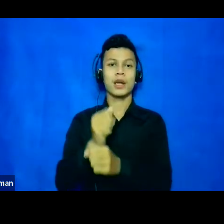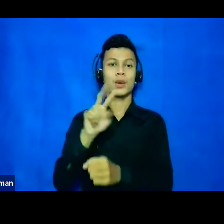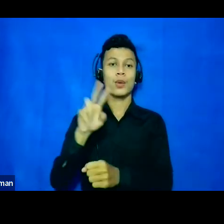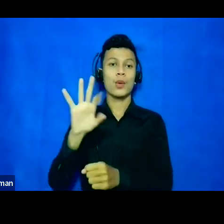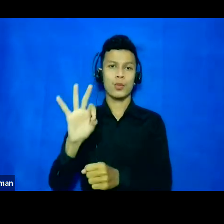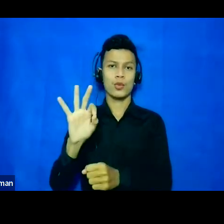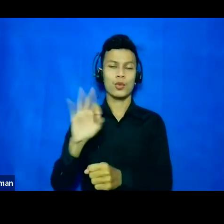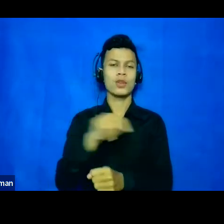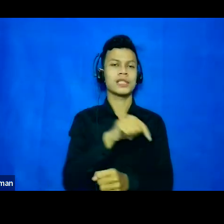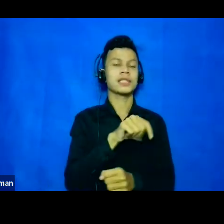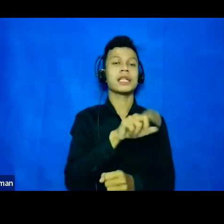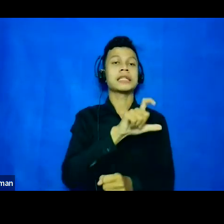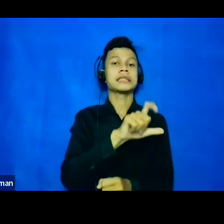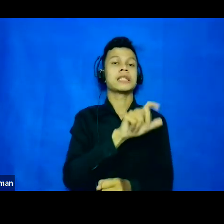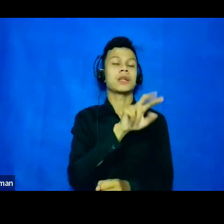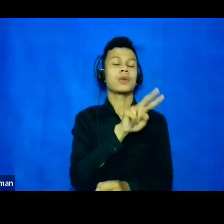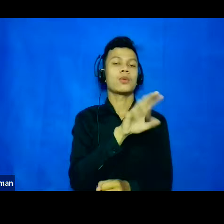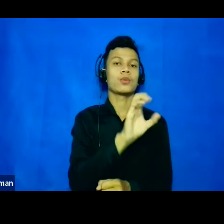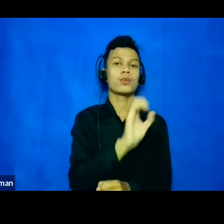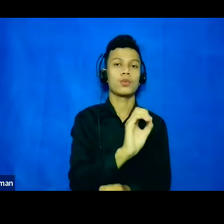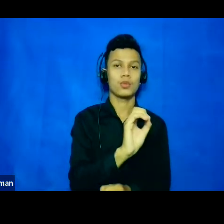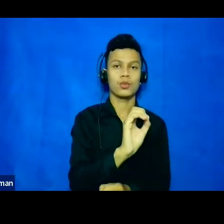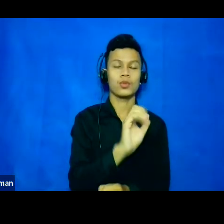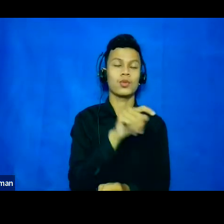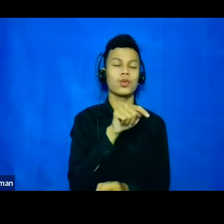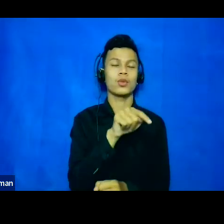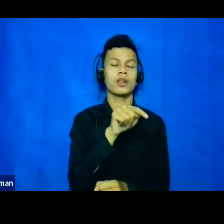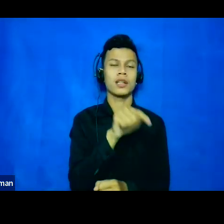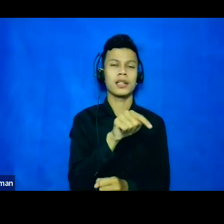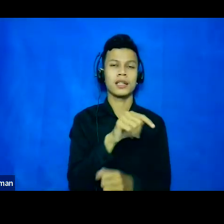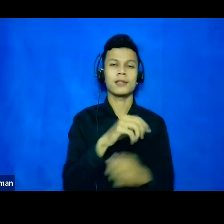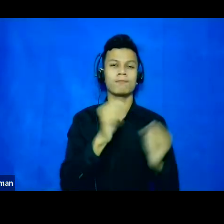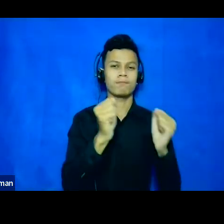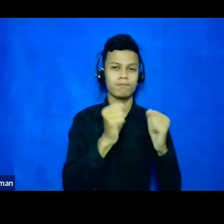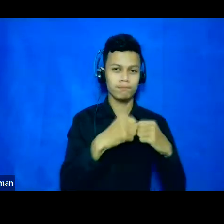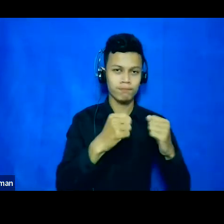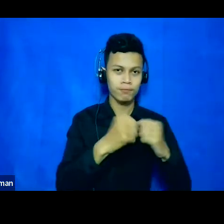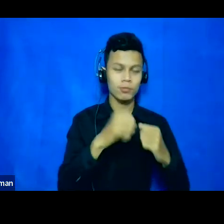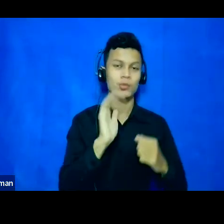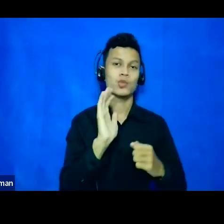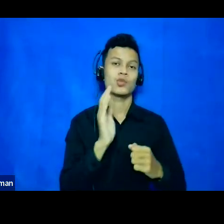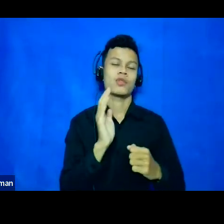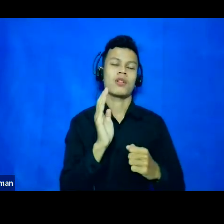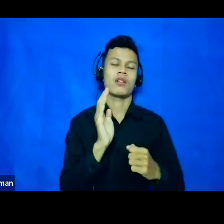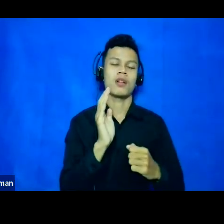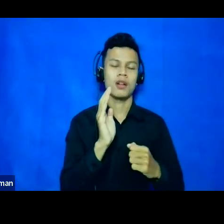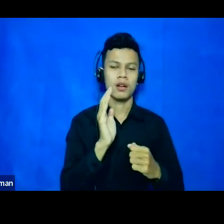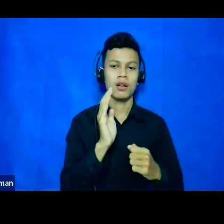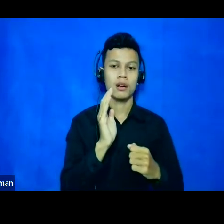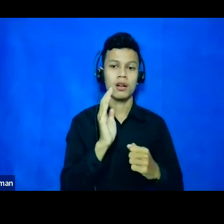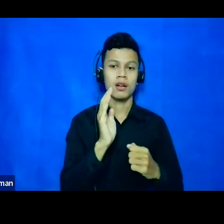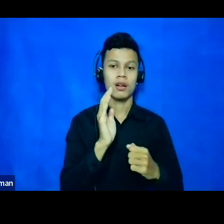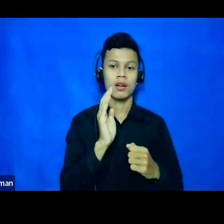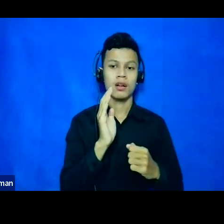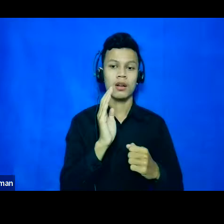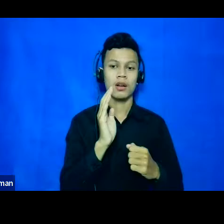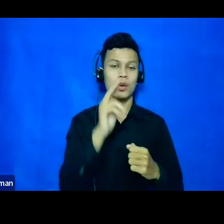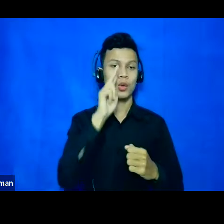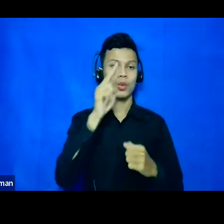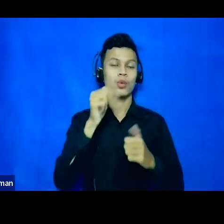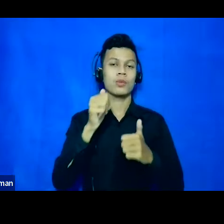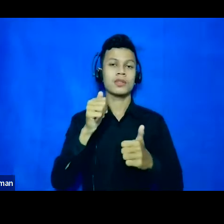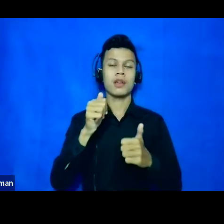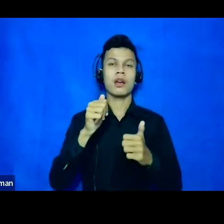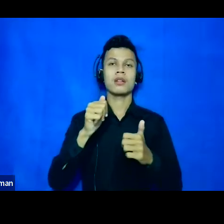committed to work together with all development actors. We will provide